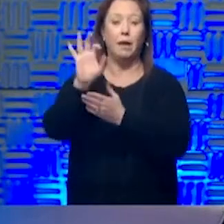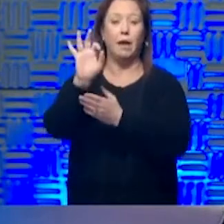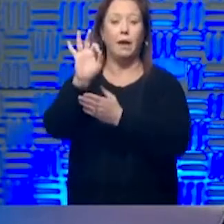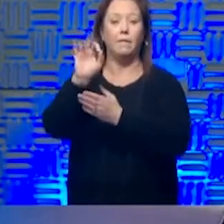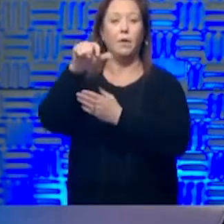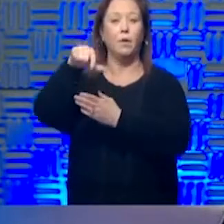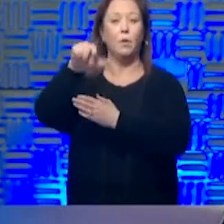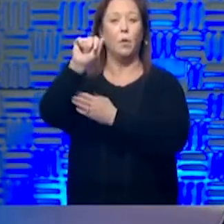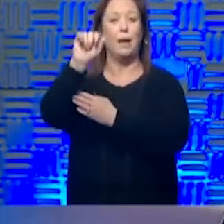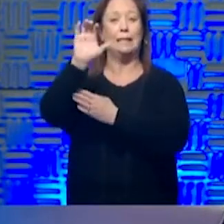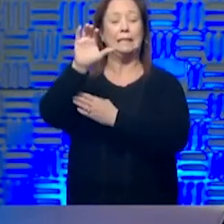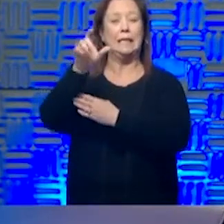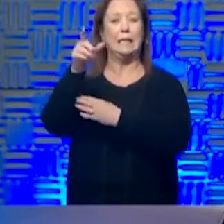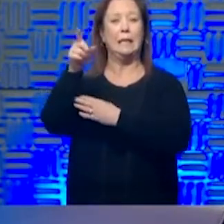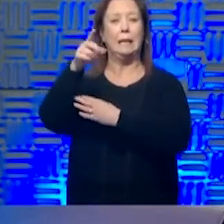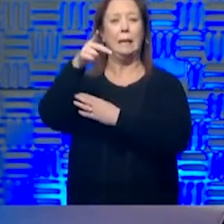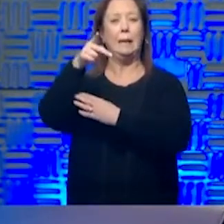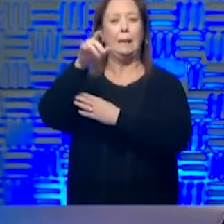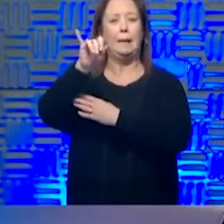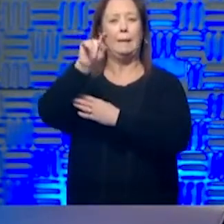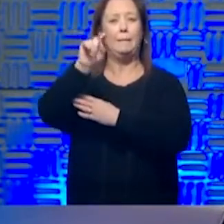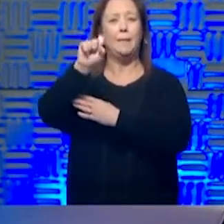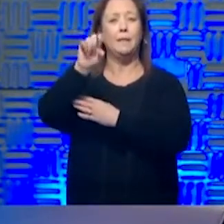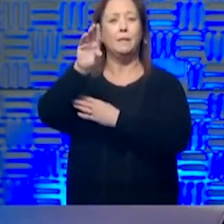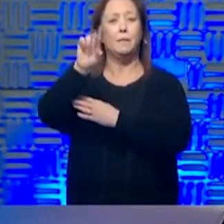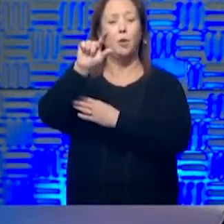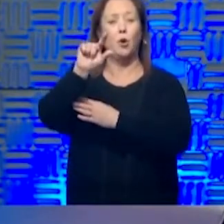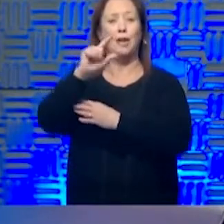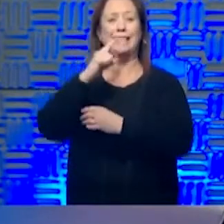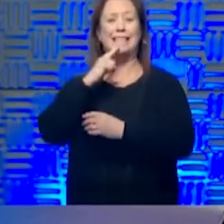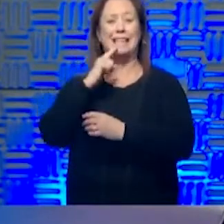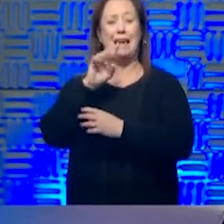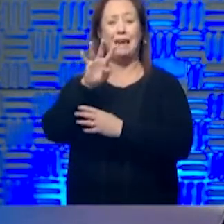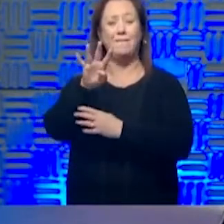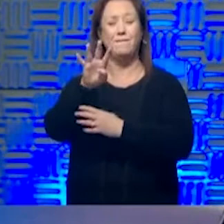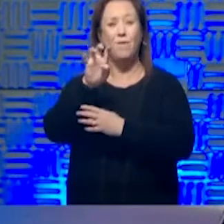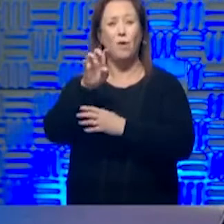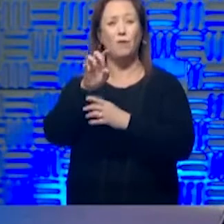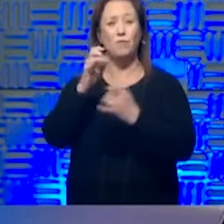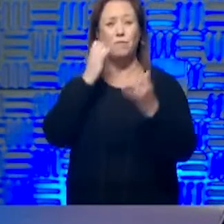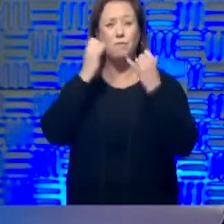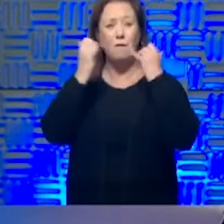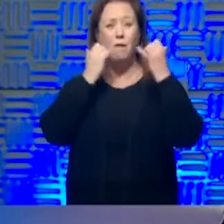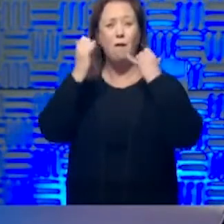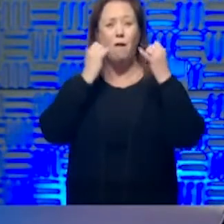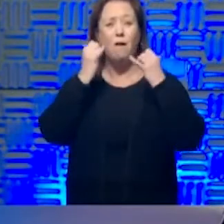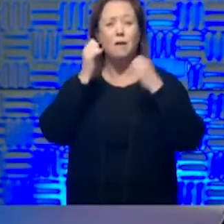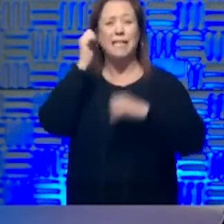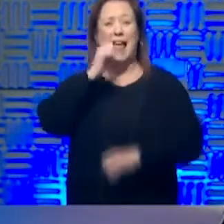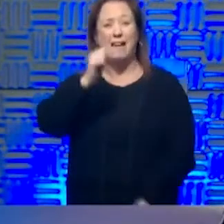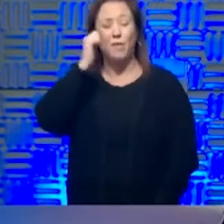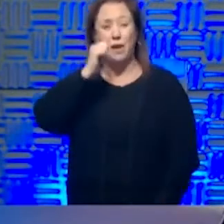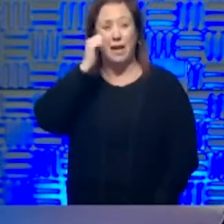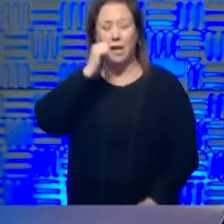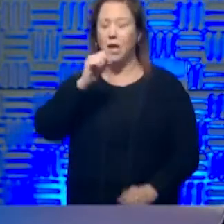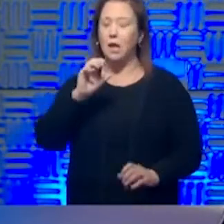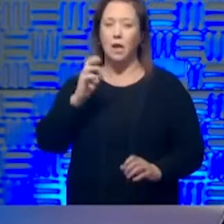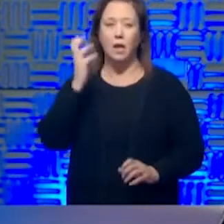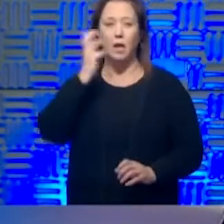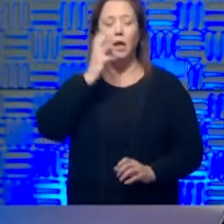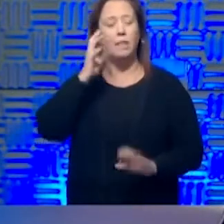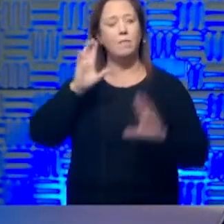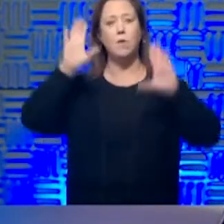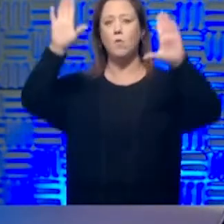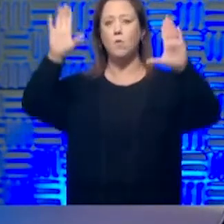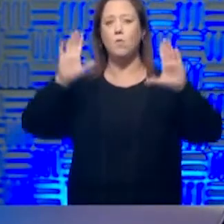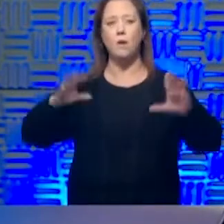FQHC in Pittsburgh said that they were fielding 400 calls daily. And that would be a great thing